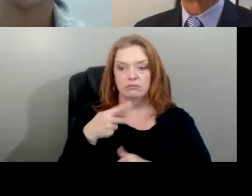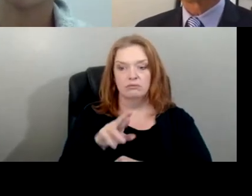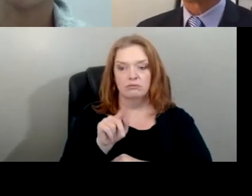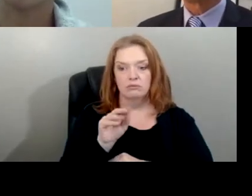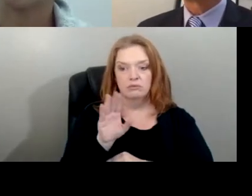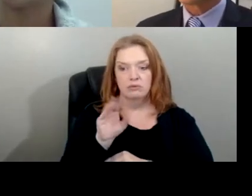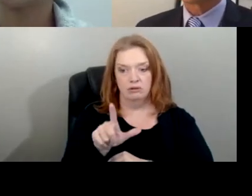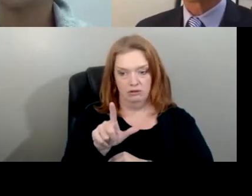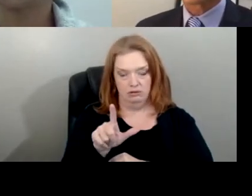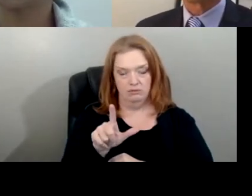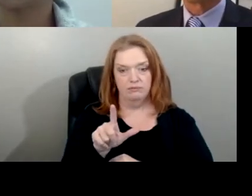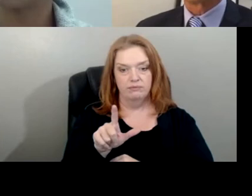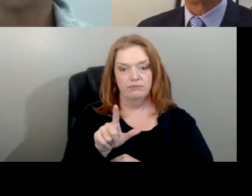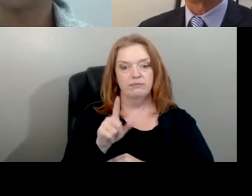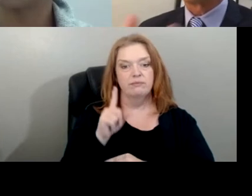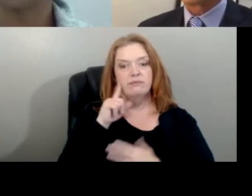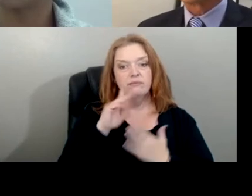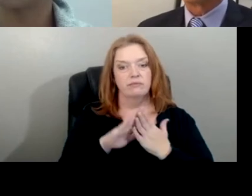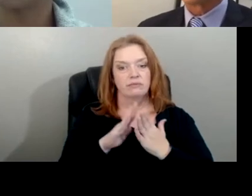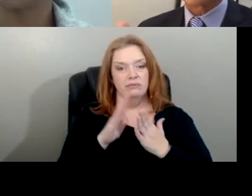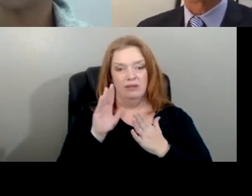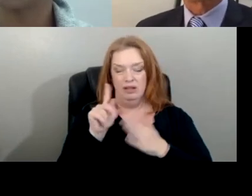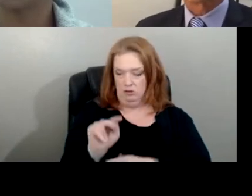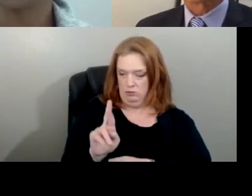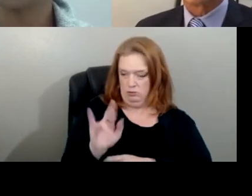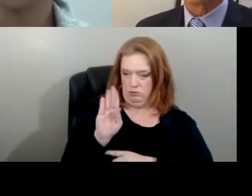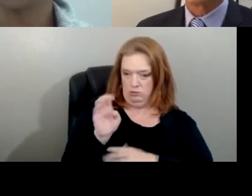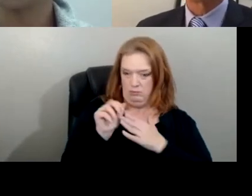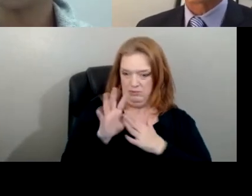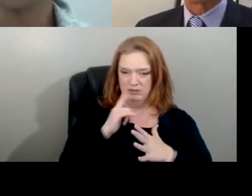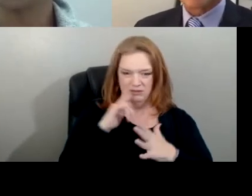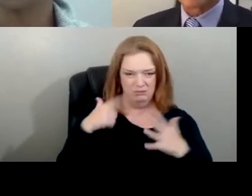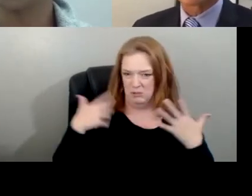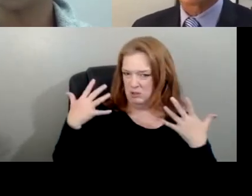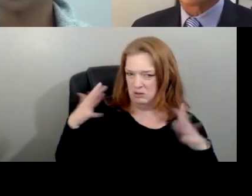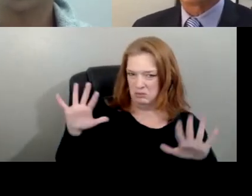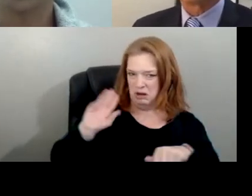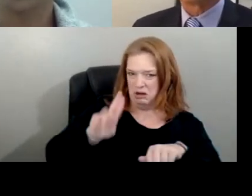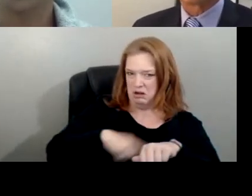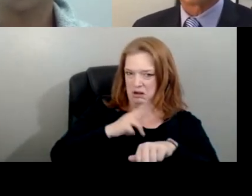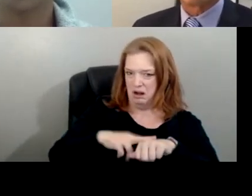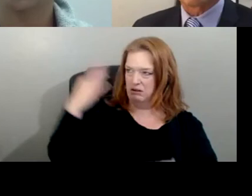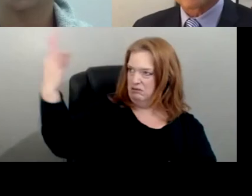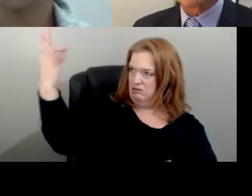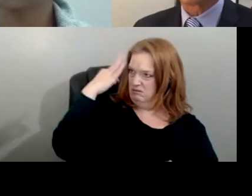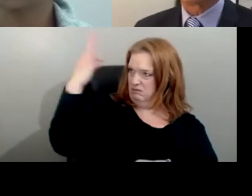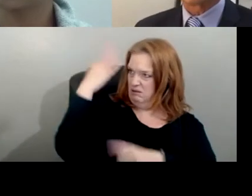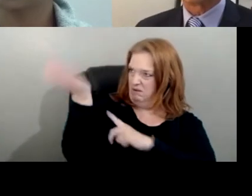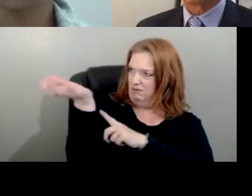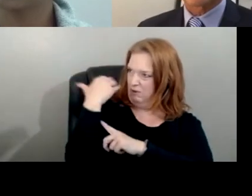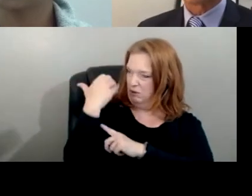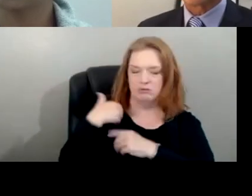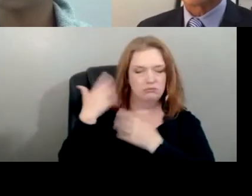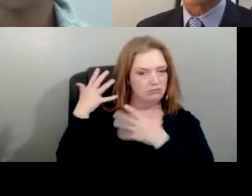communities to a community said, we don't want a national protocol dropped on us, that won't work. We